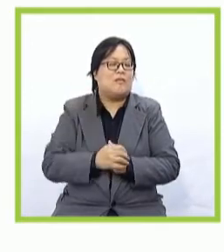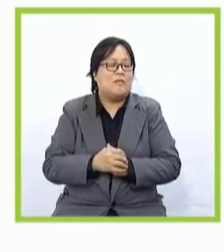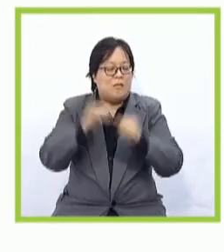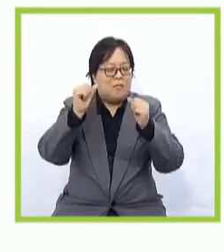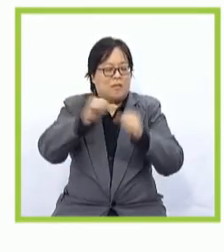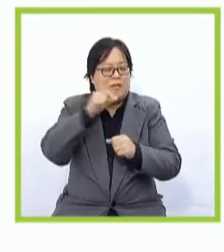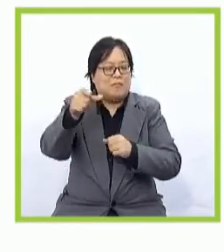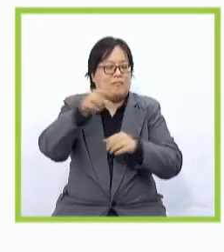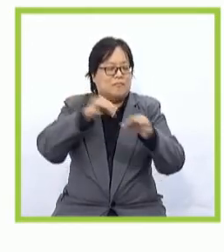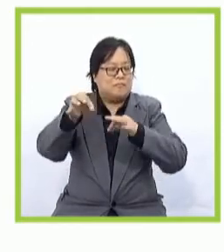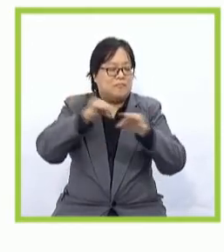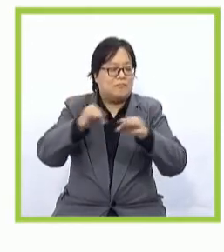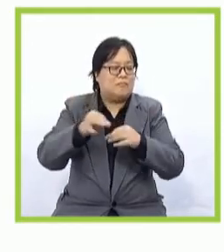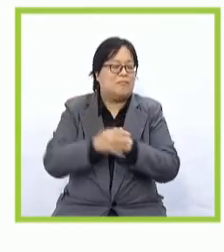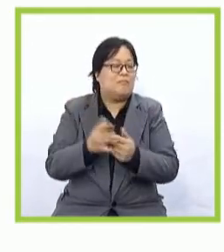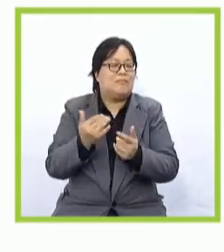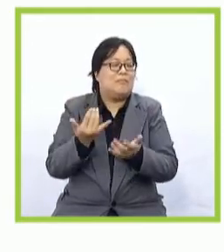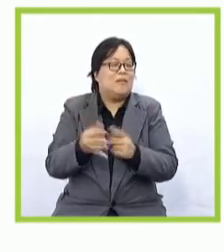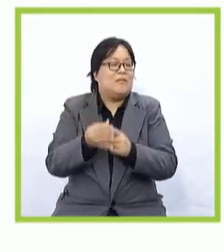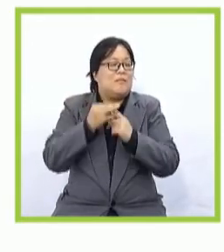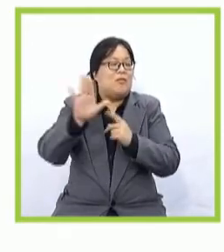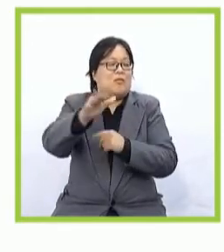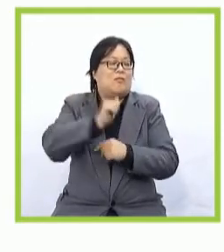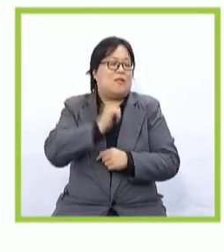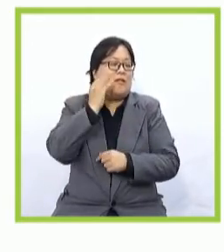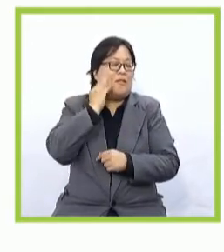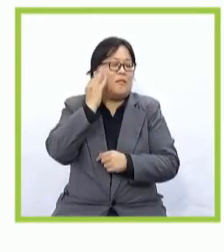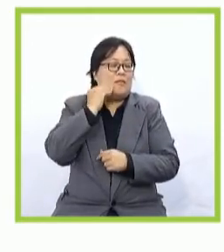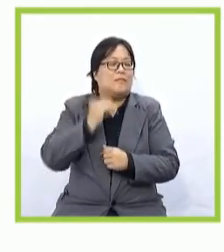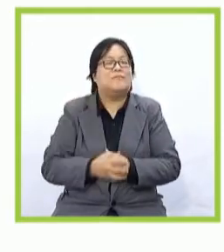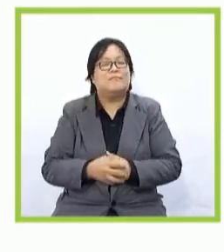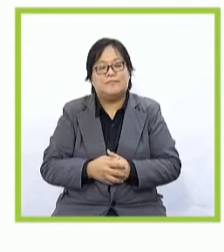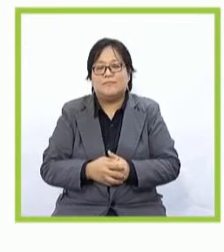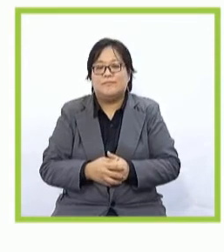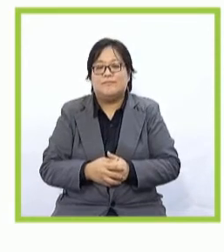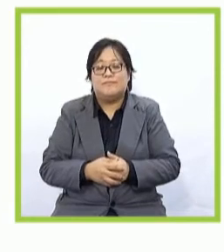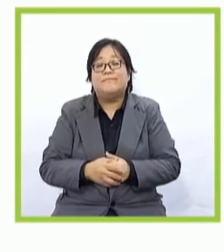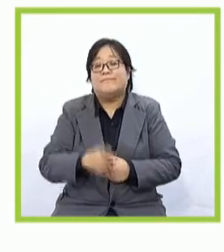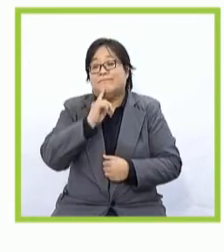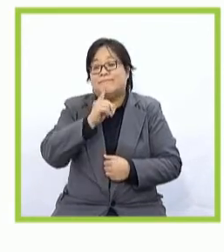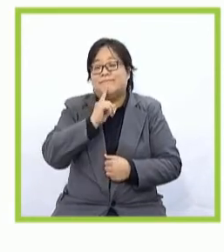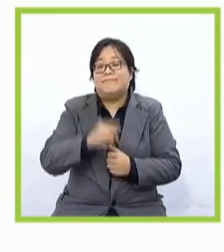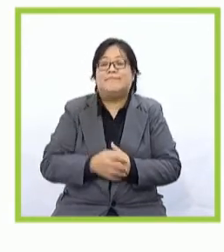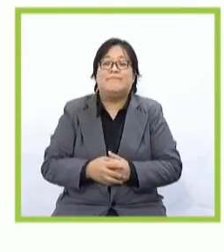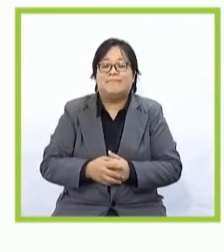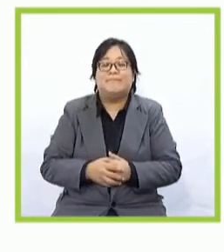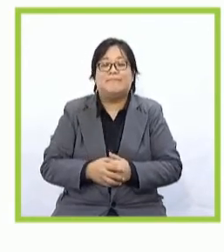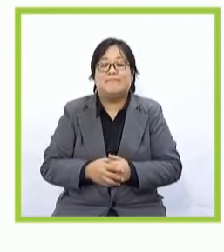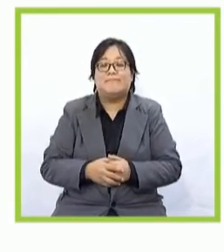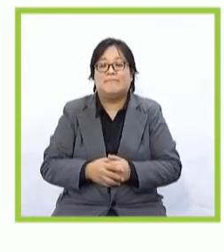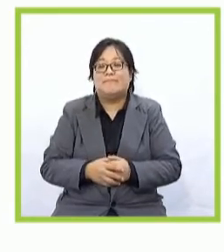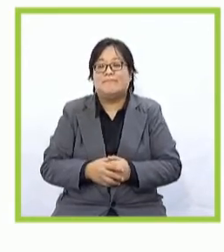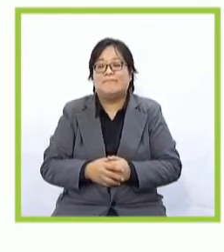speak a little bit more about that, especially from your experience? Absolutely. So